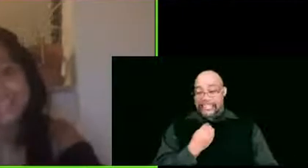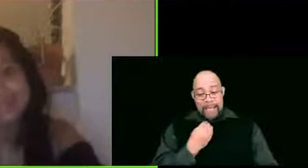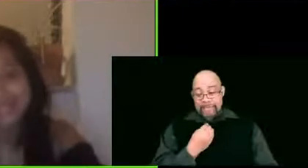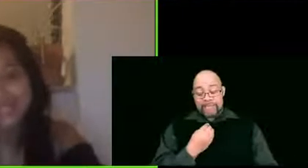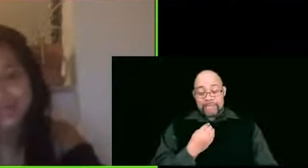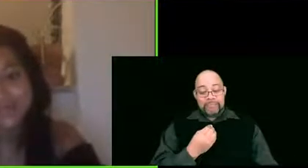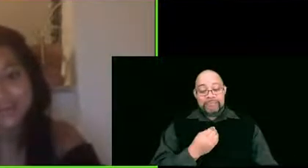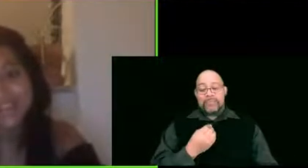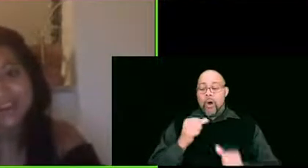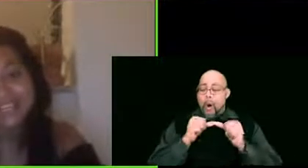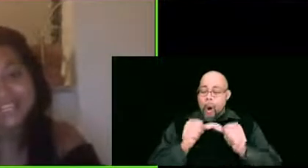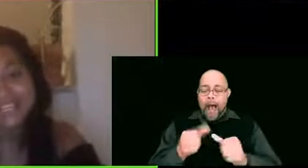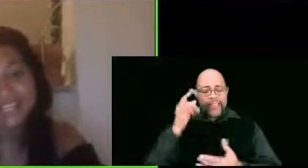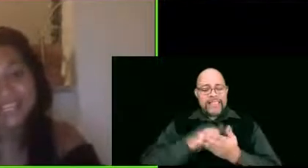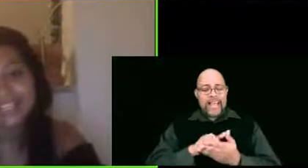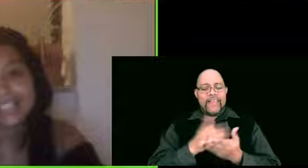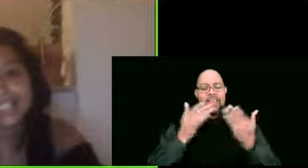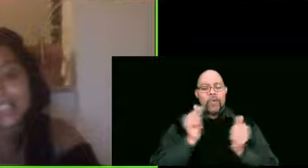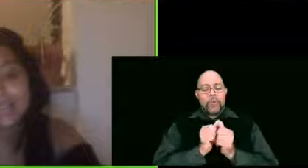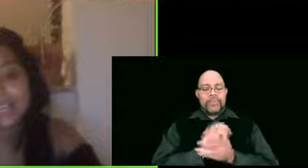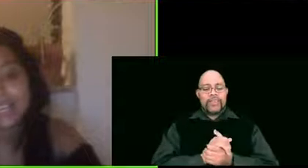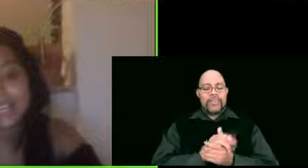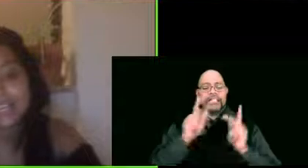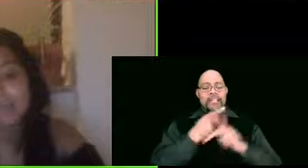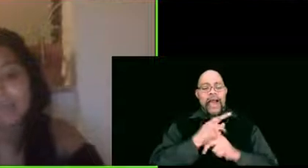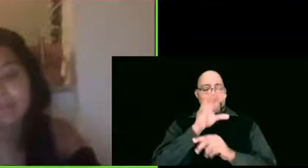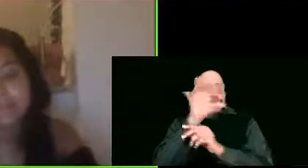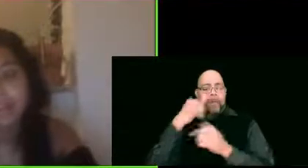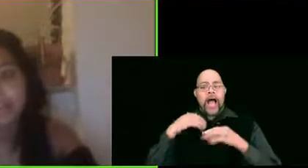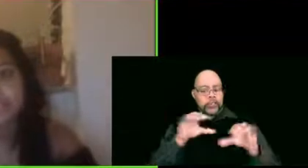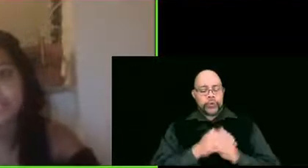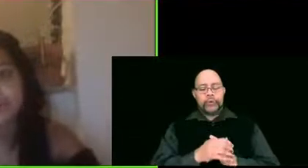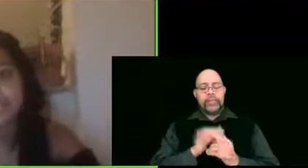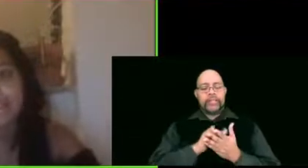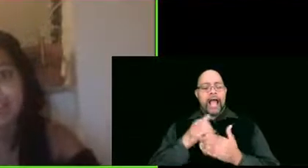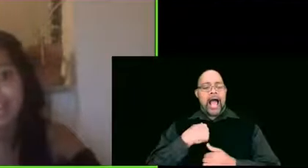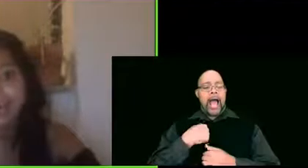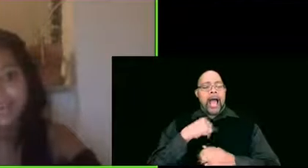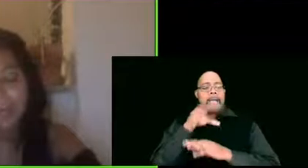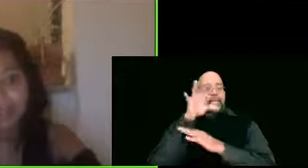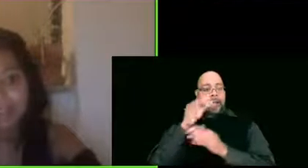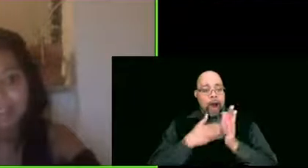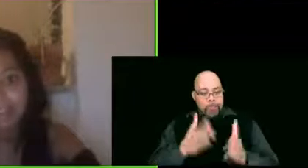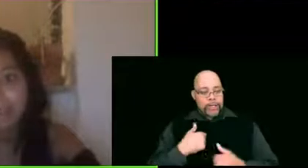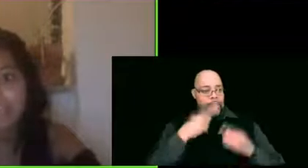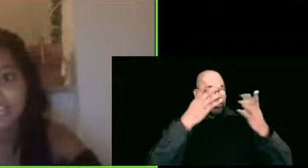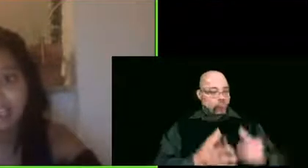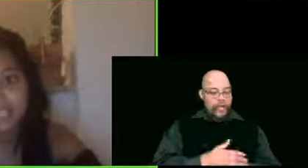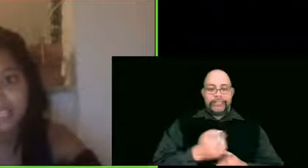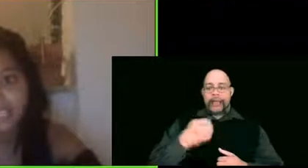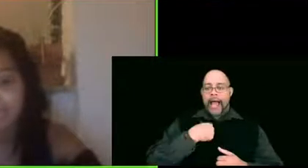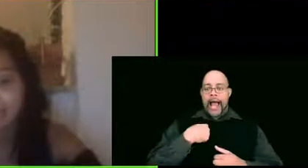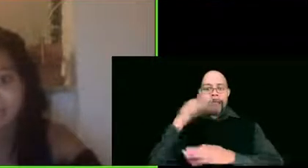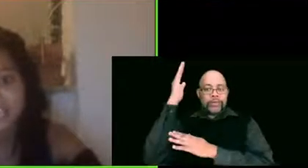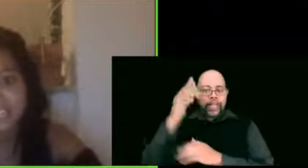no sleep at all, constantly. And I think that's the thing with the type of filmmaking that I often do, is that I am the camera operator, I'm the